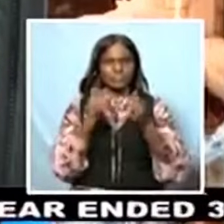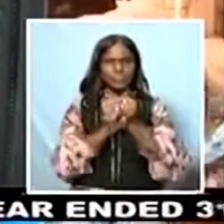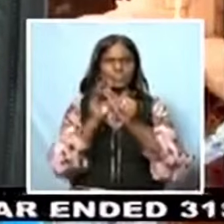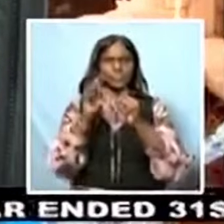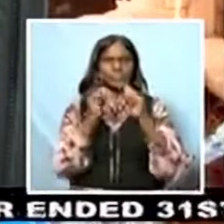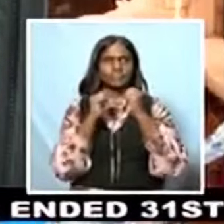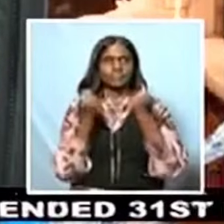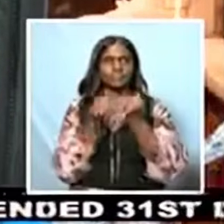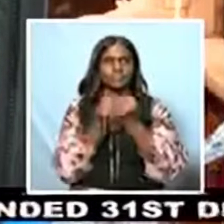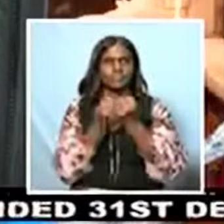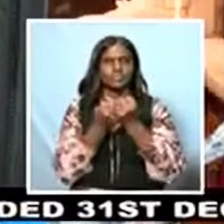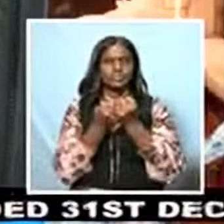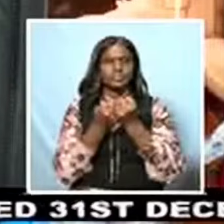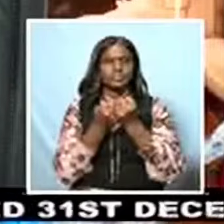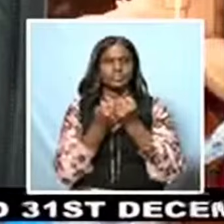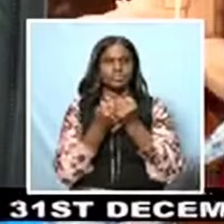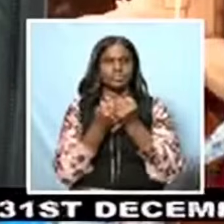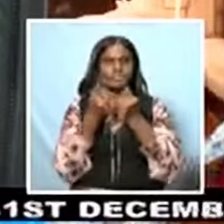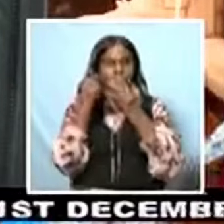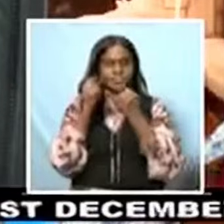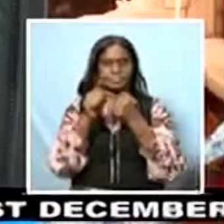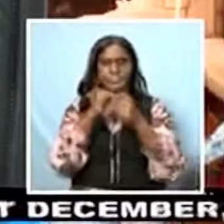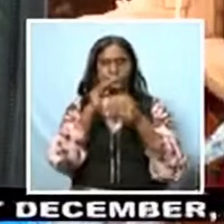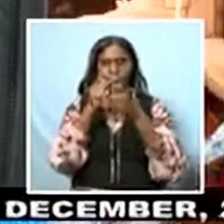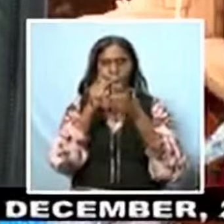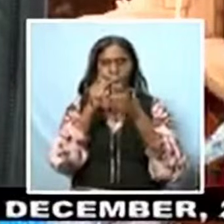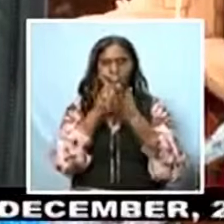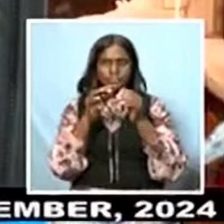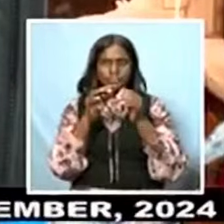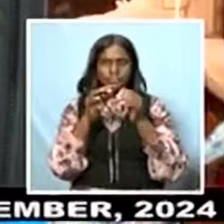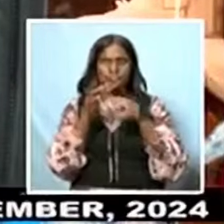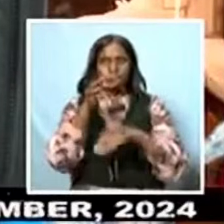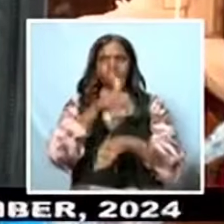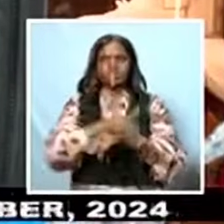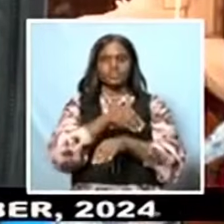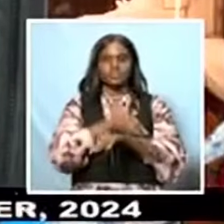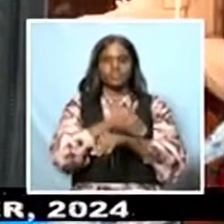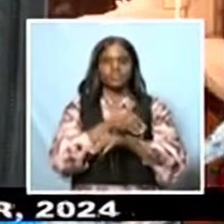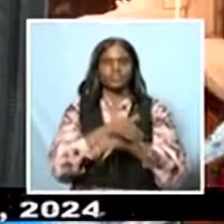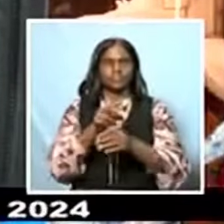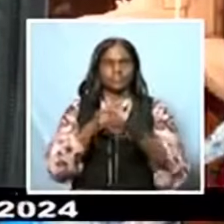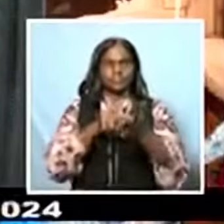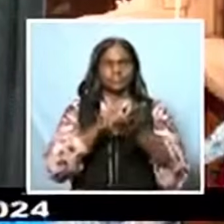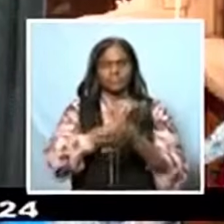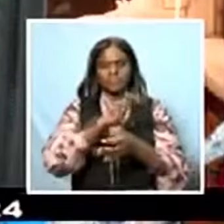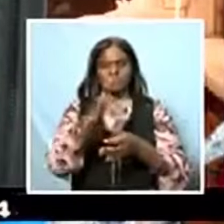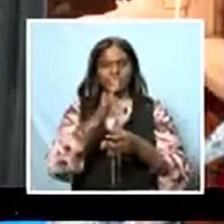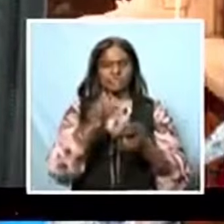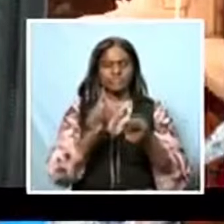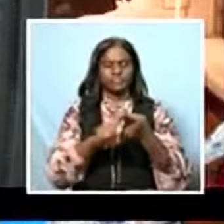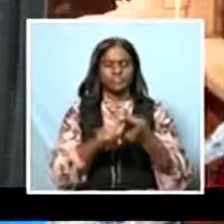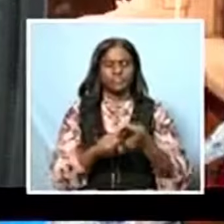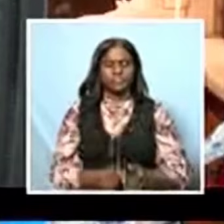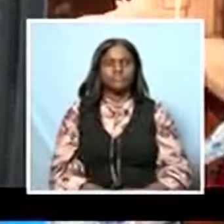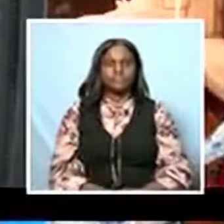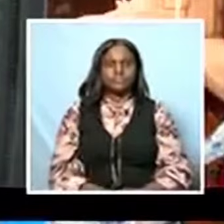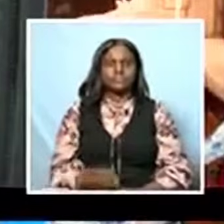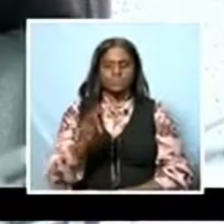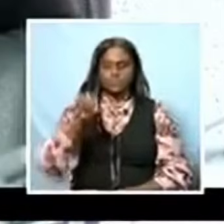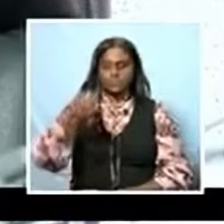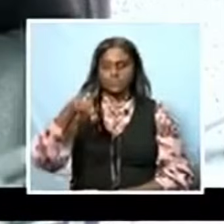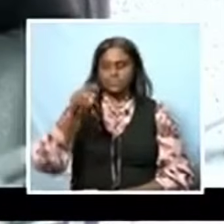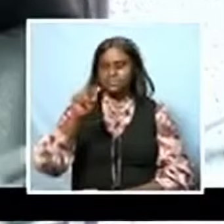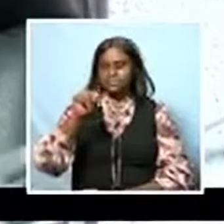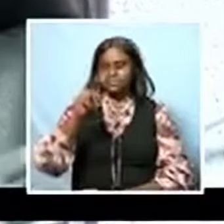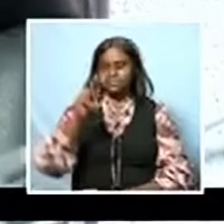team. We wish you a blessed evening. You travel well back to Mpongwe.